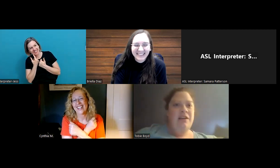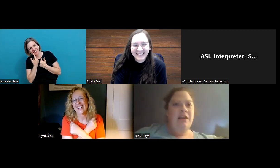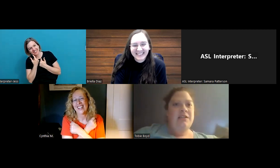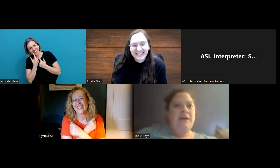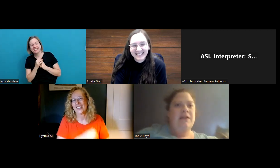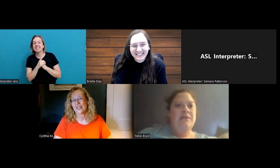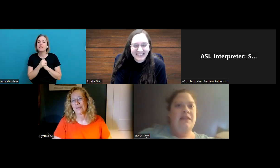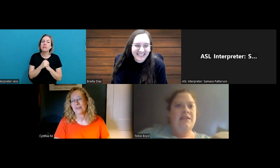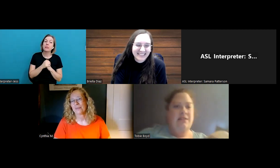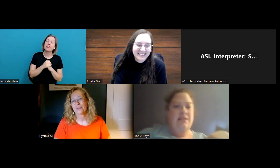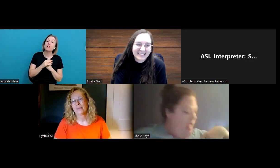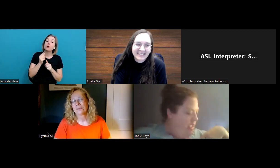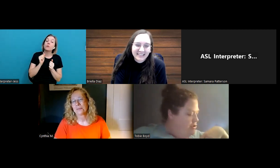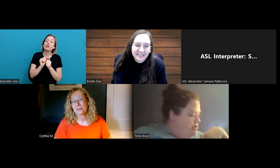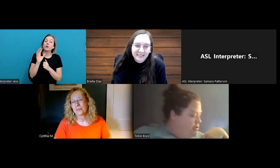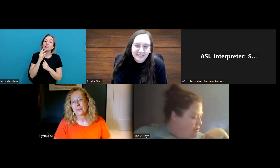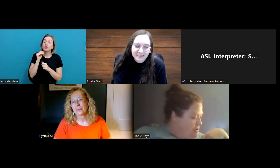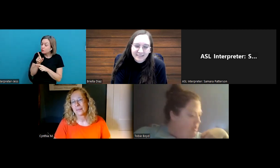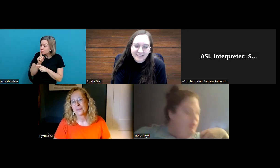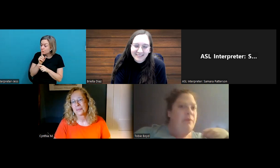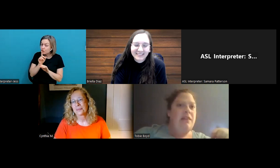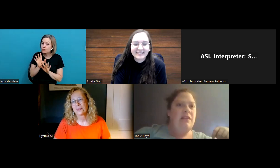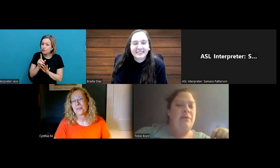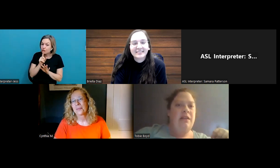With your experience with the